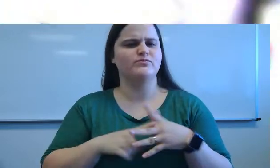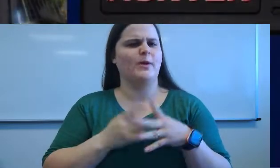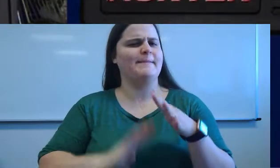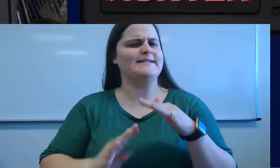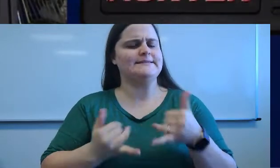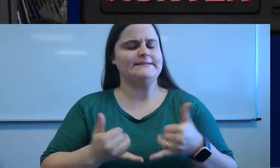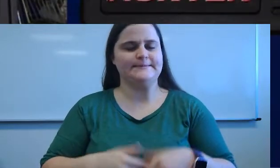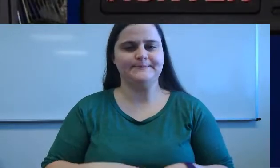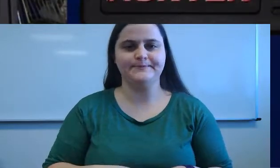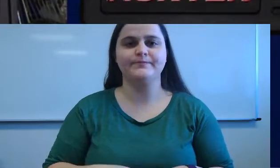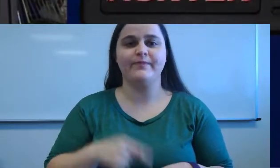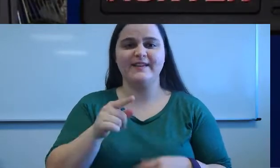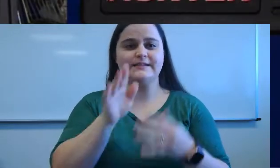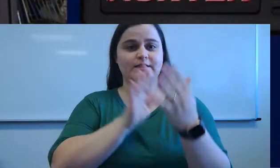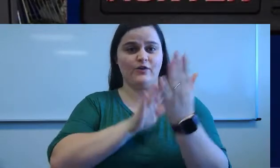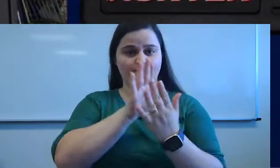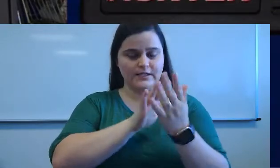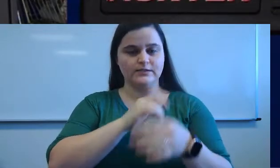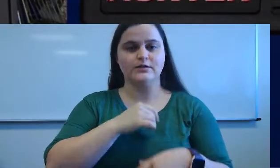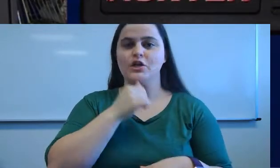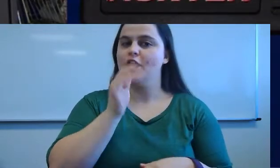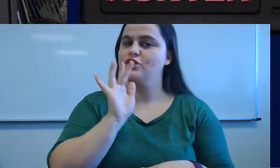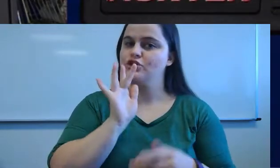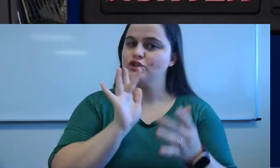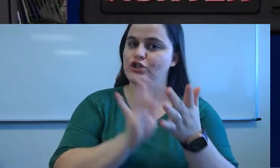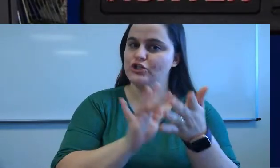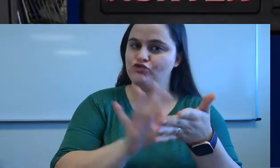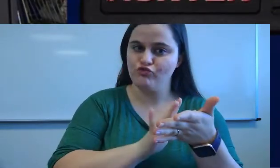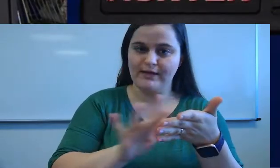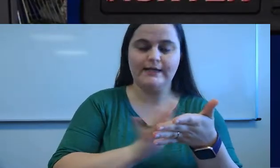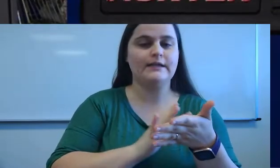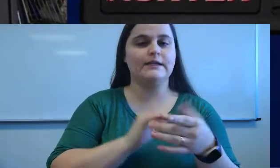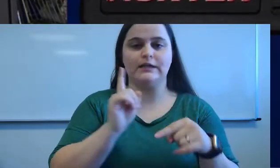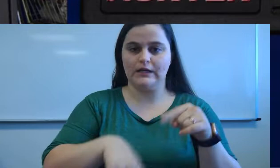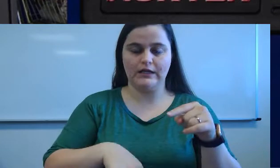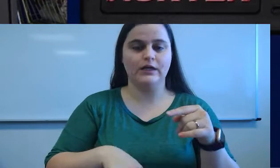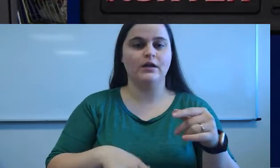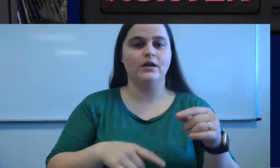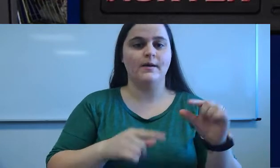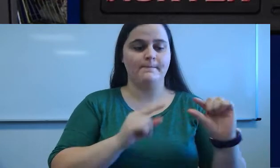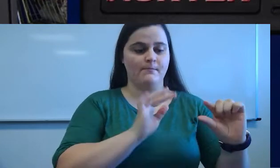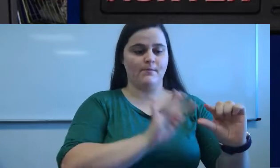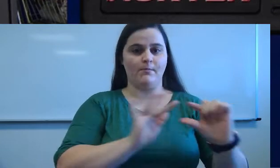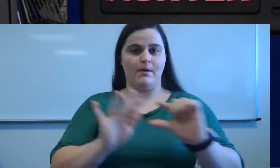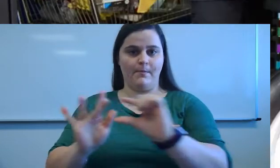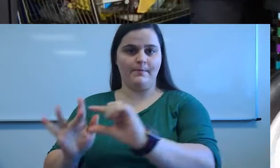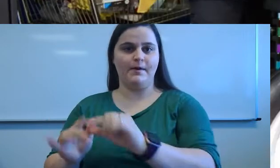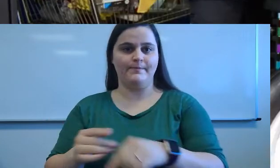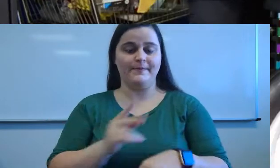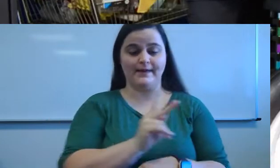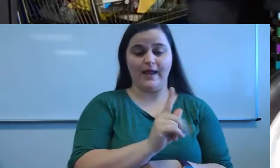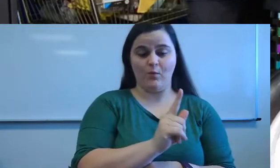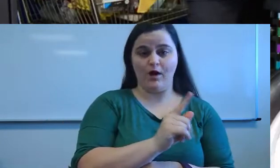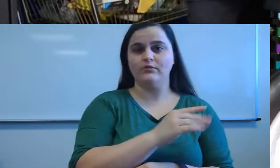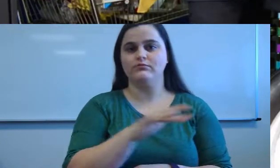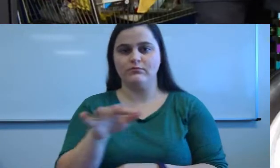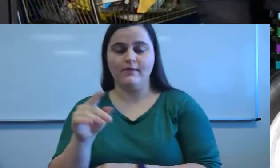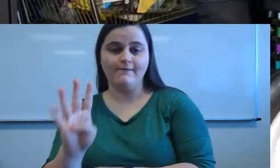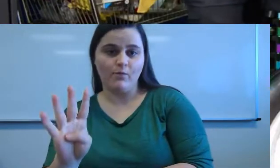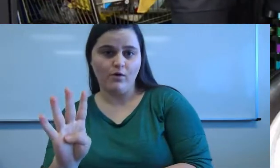today. This is our interface. This is not a touch screen. There are buttons on the bottom. K1 through 4 tells us what we can and can't